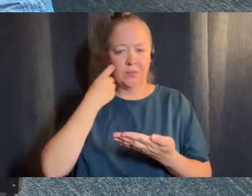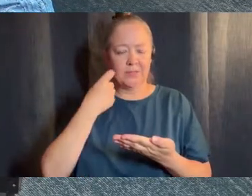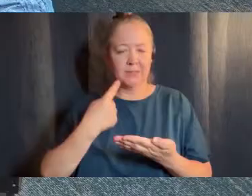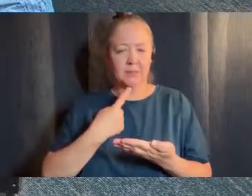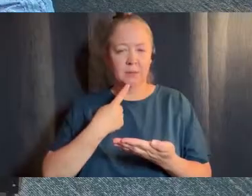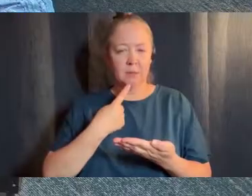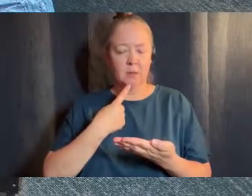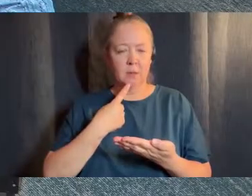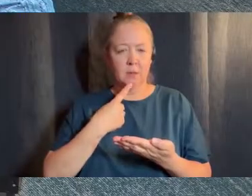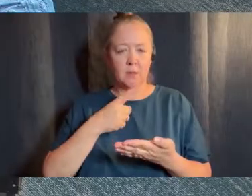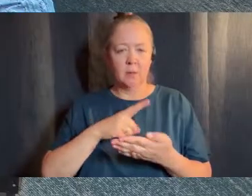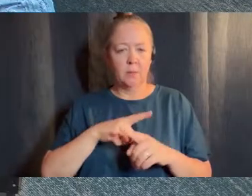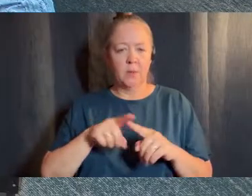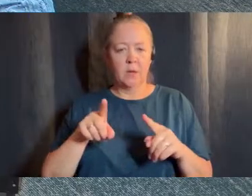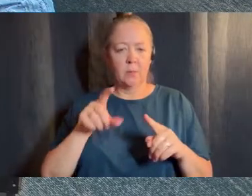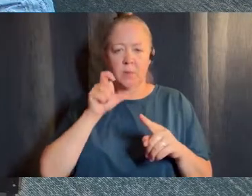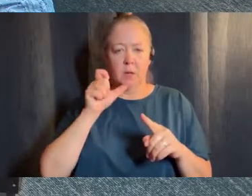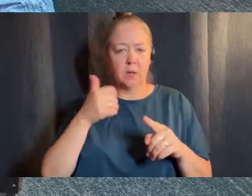If by